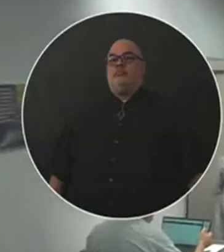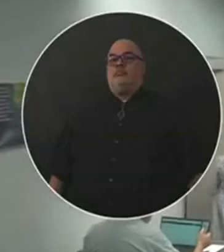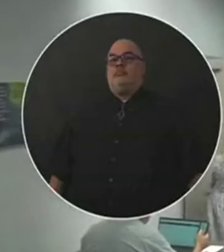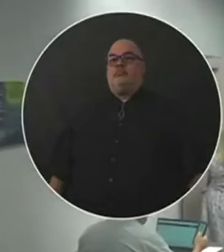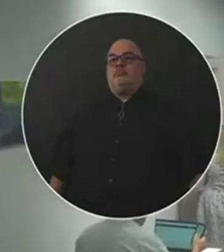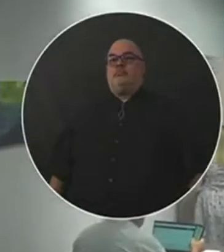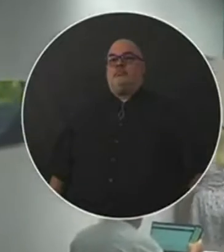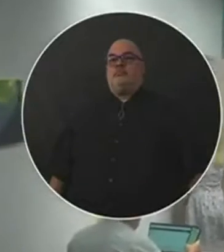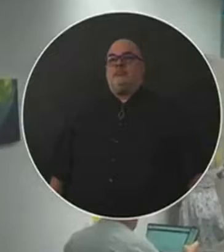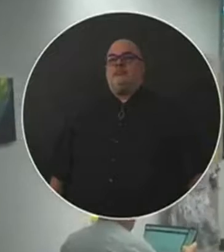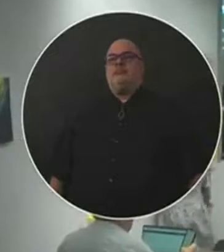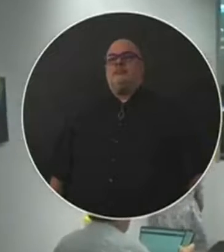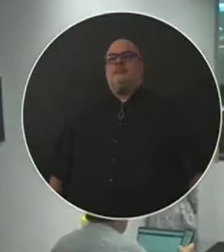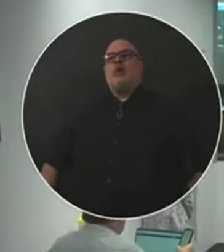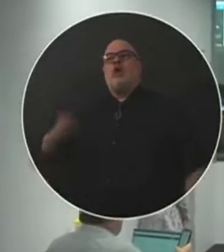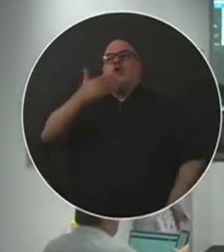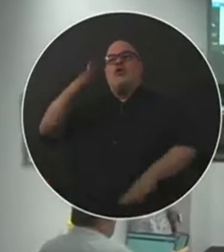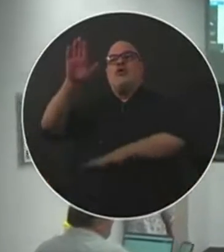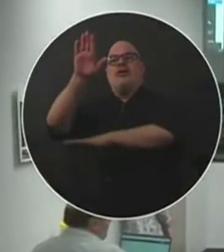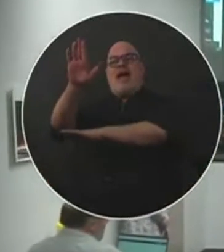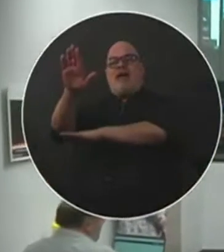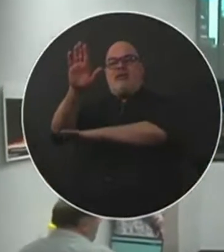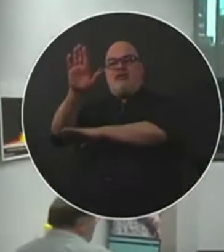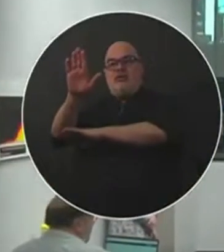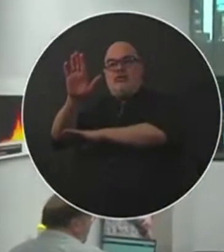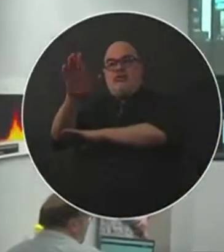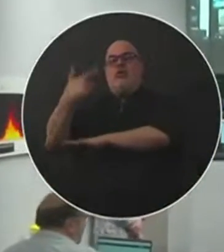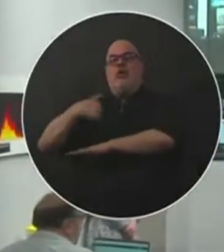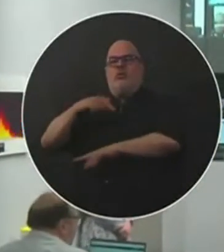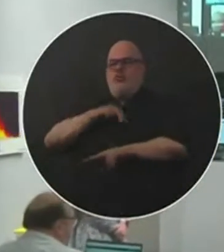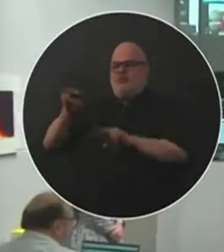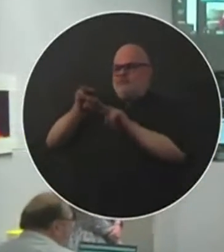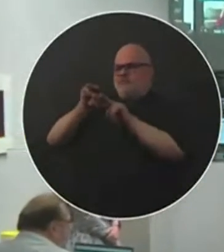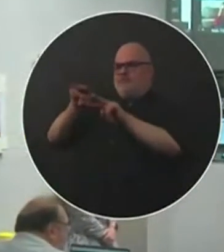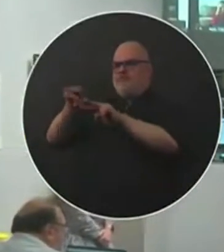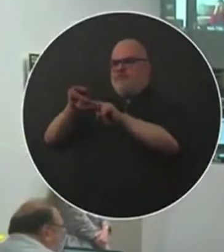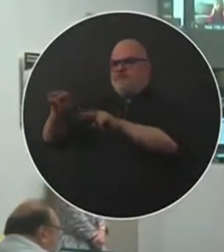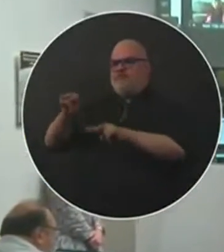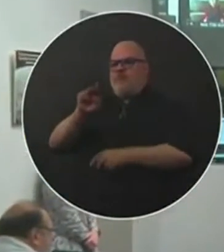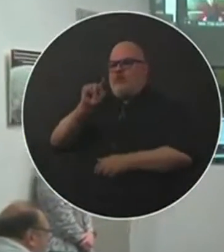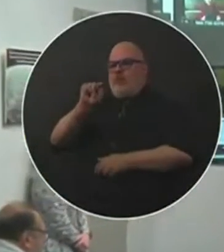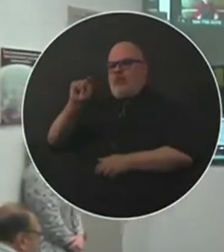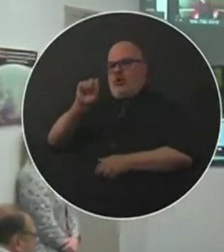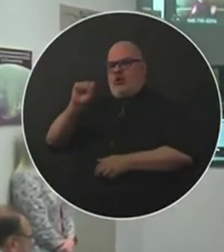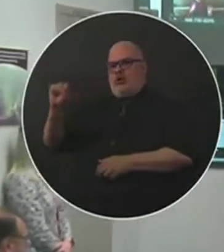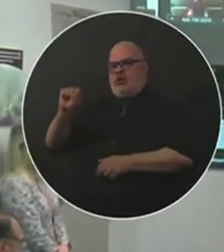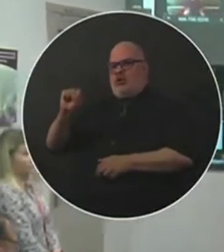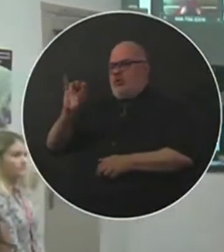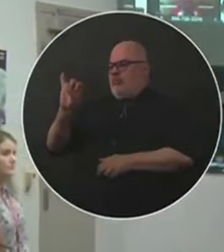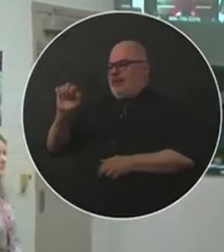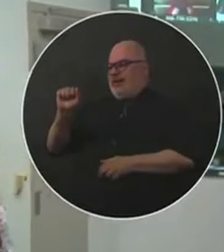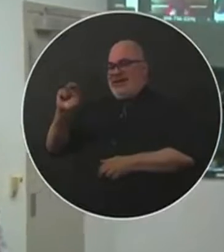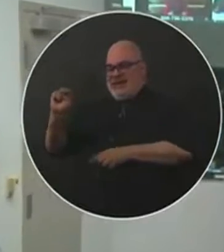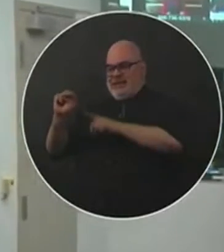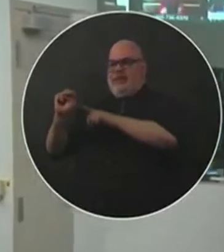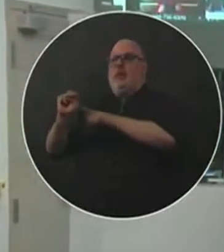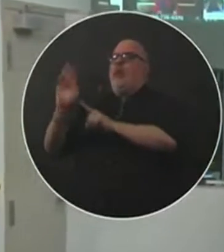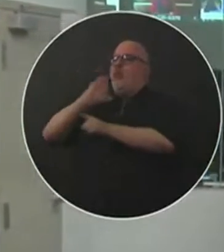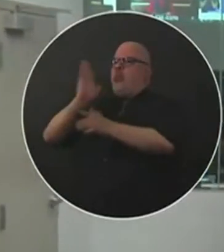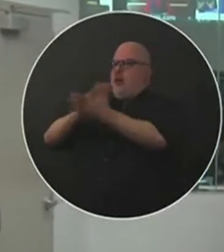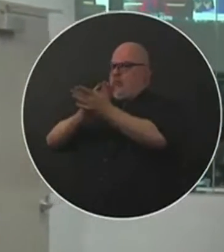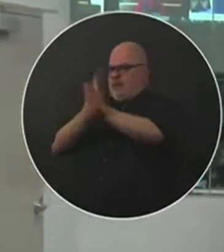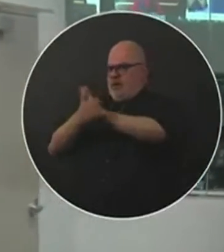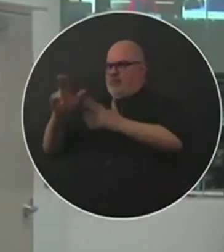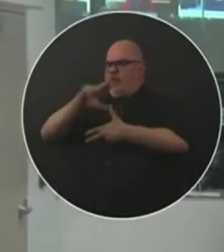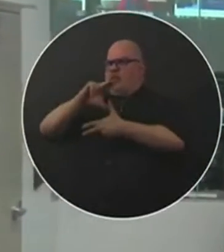more. A new at 5, Florida Governor Ron DeSantis is activating members of the National Guard ahead of Tropical Storm